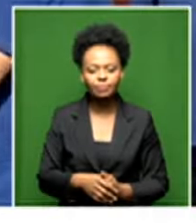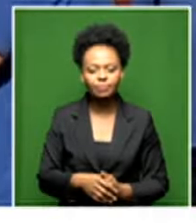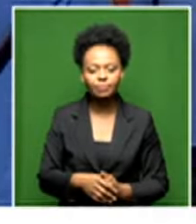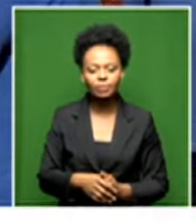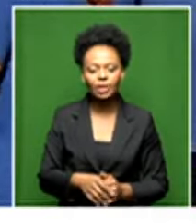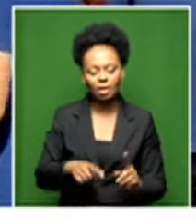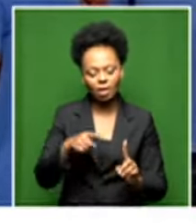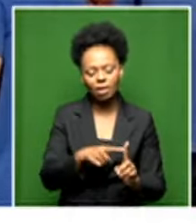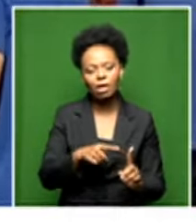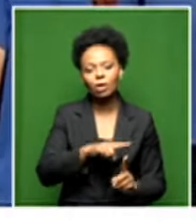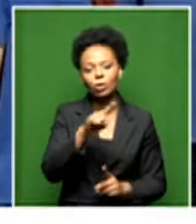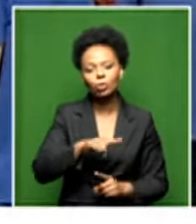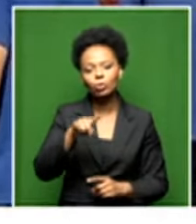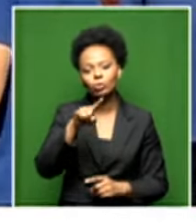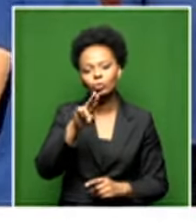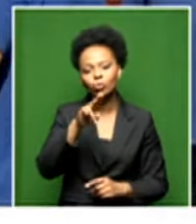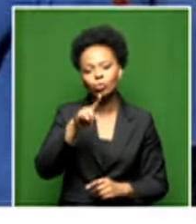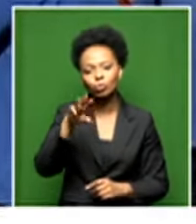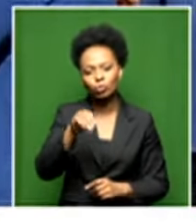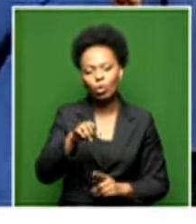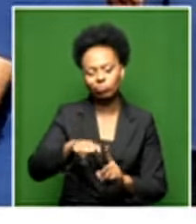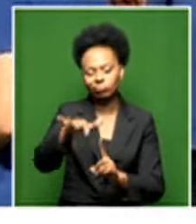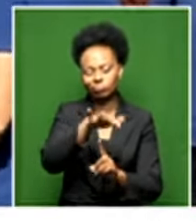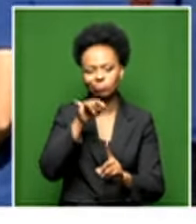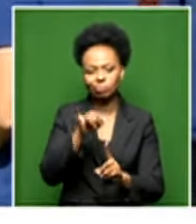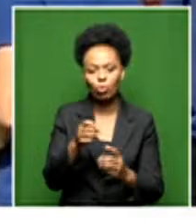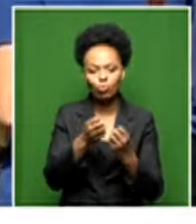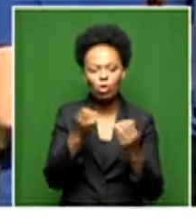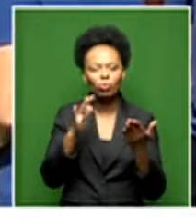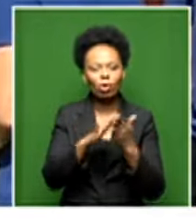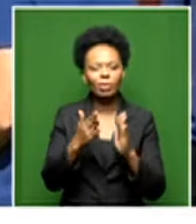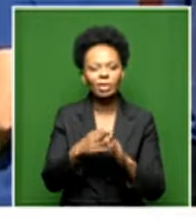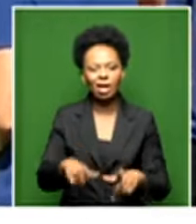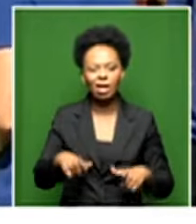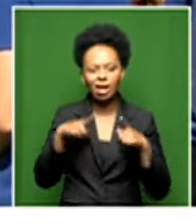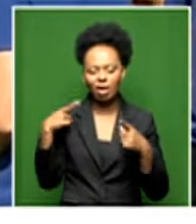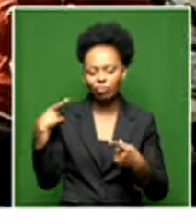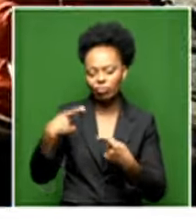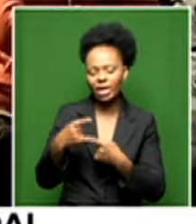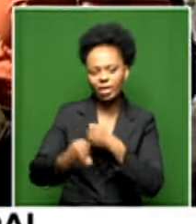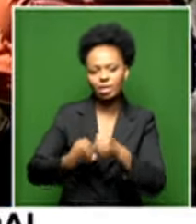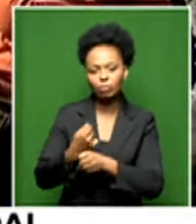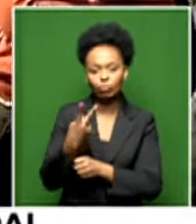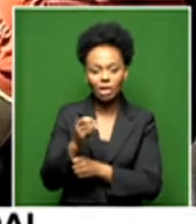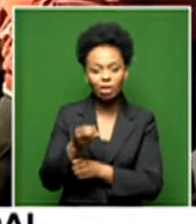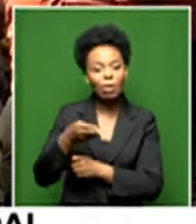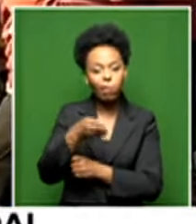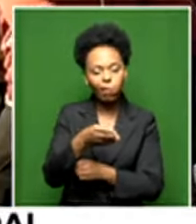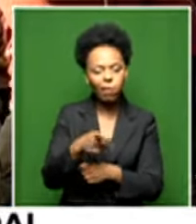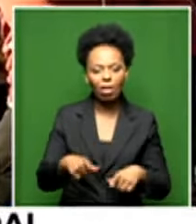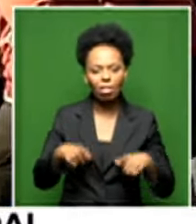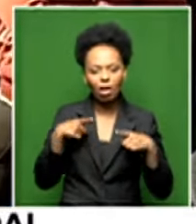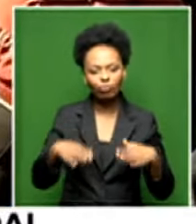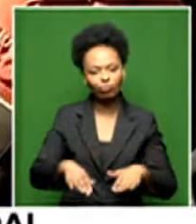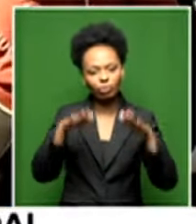This is Zuzoguhle informal settlement. Some residents have been living in this area for more than two decades. Community